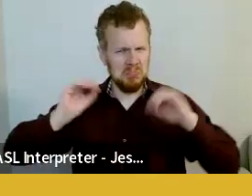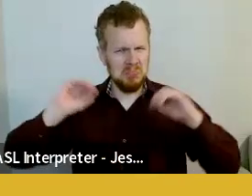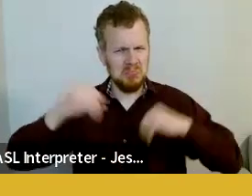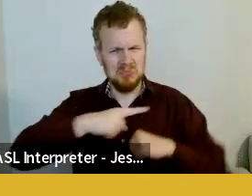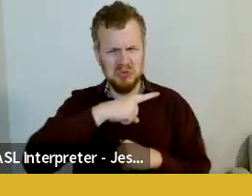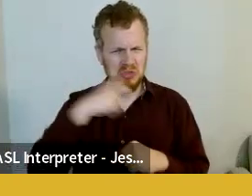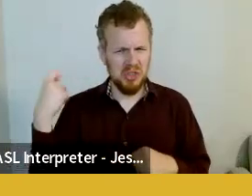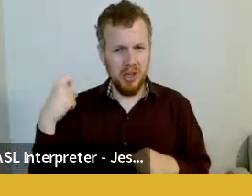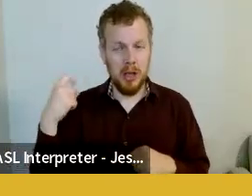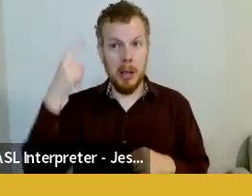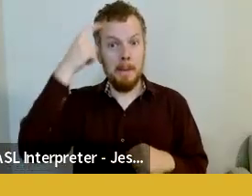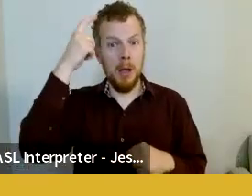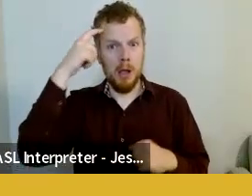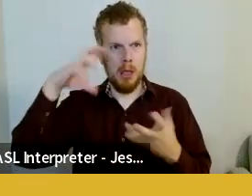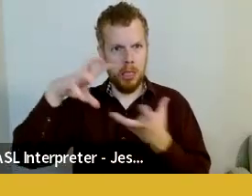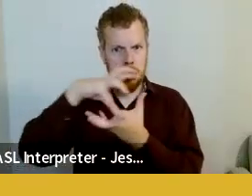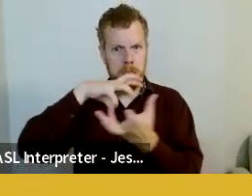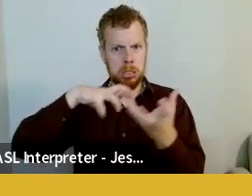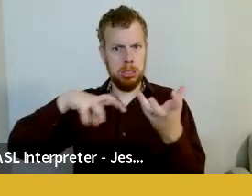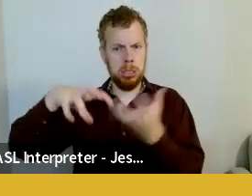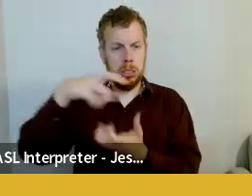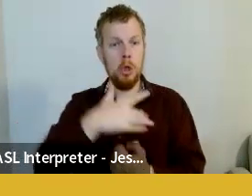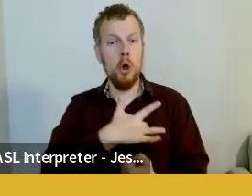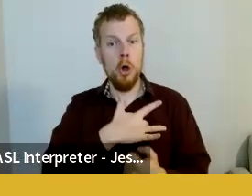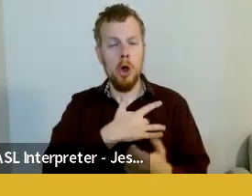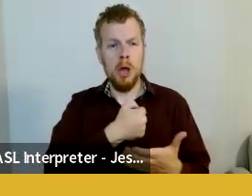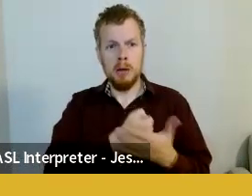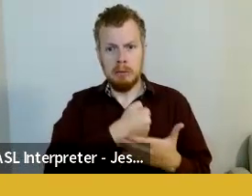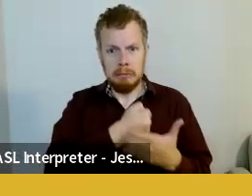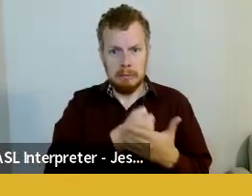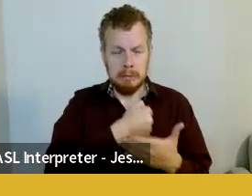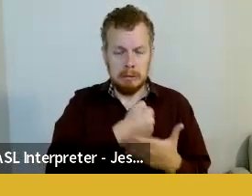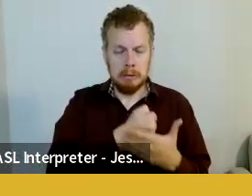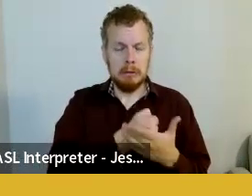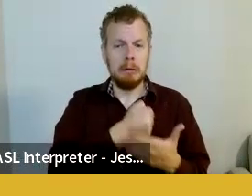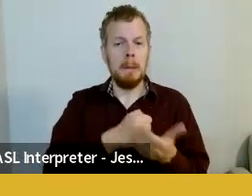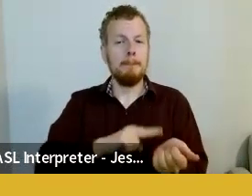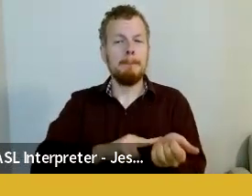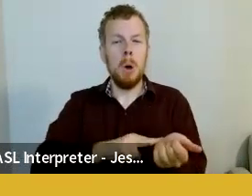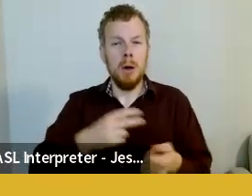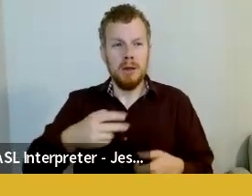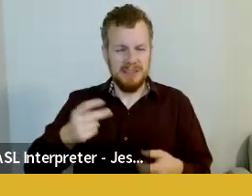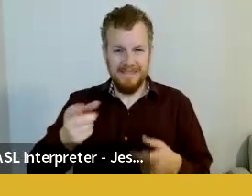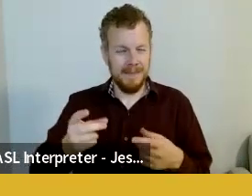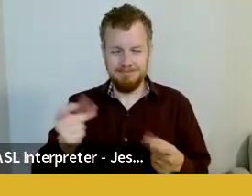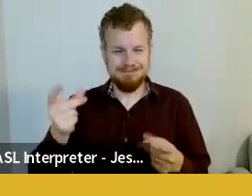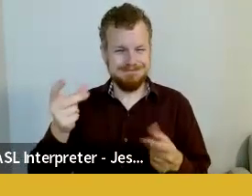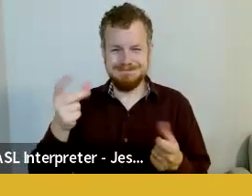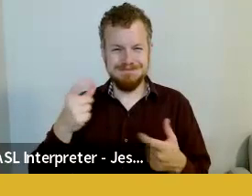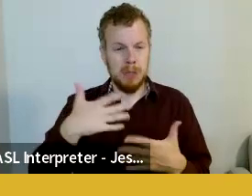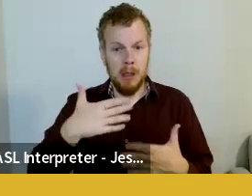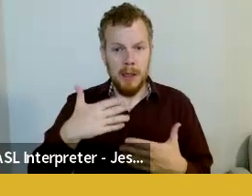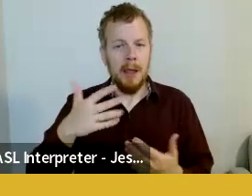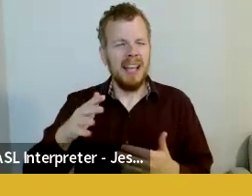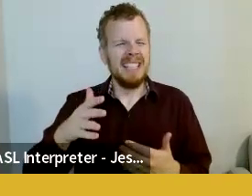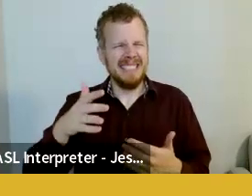confusion, fast or strong pulse, nausea or vomiting, unconsciousness or passing